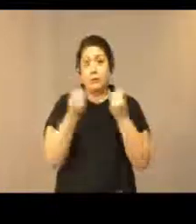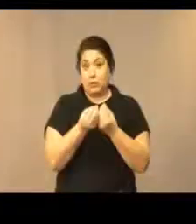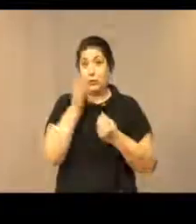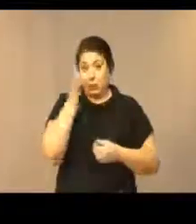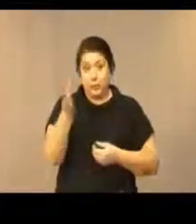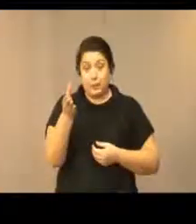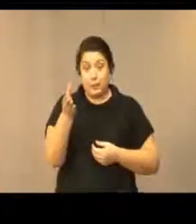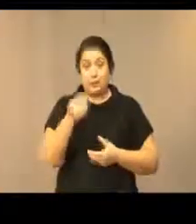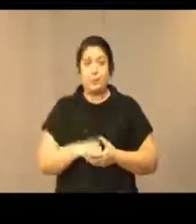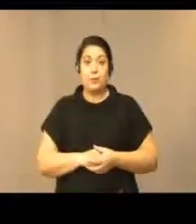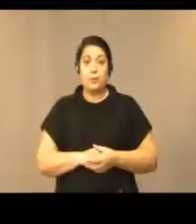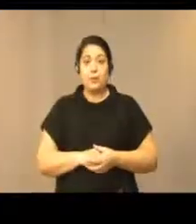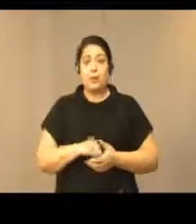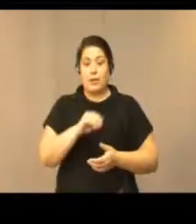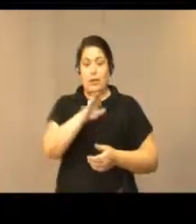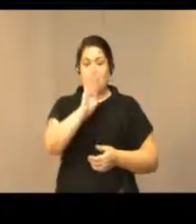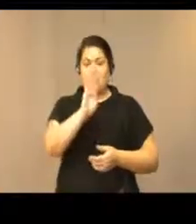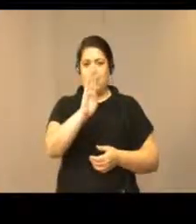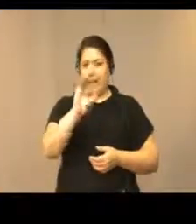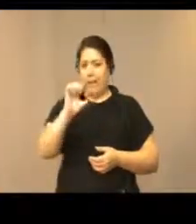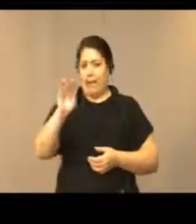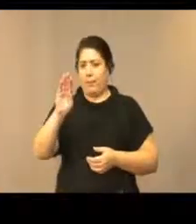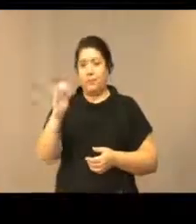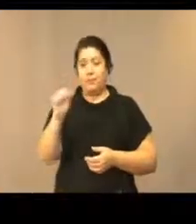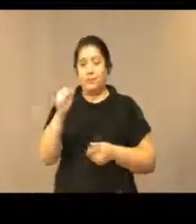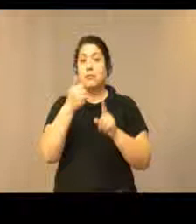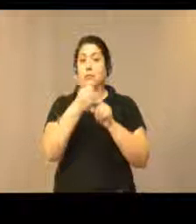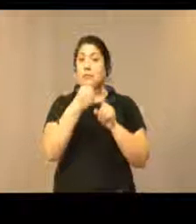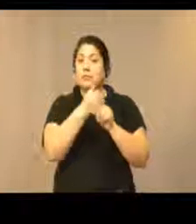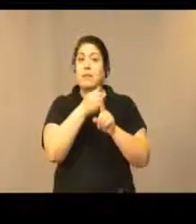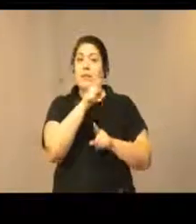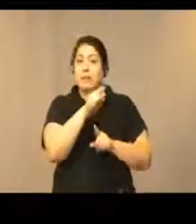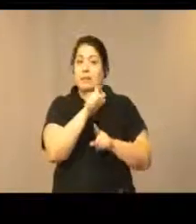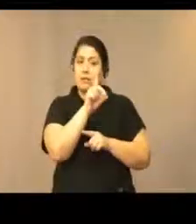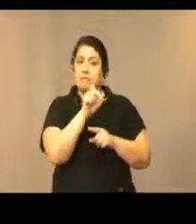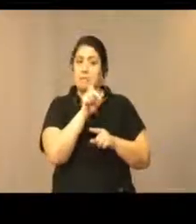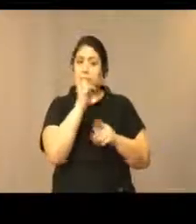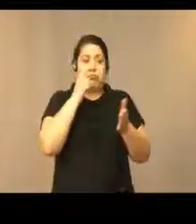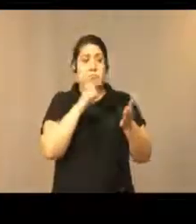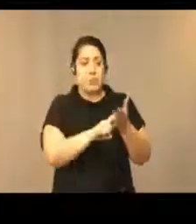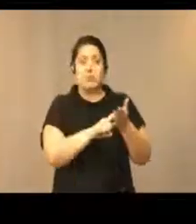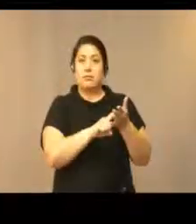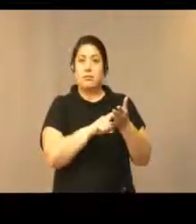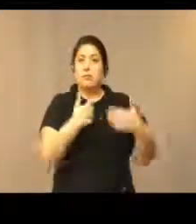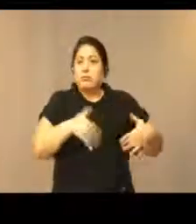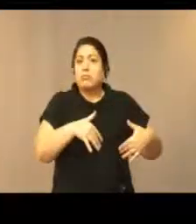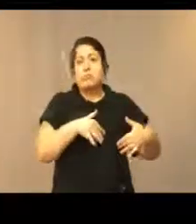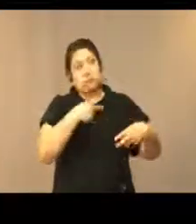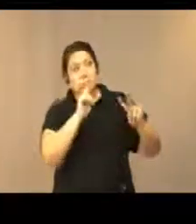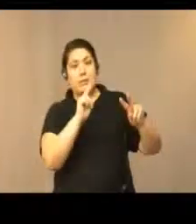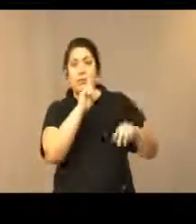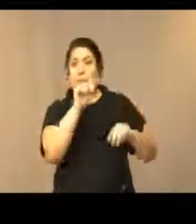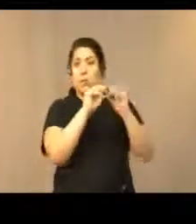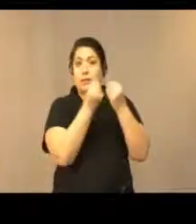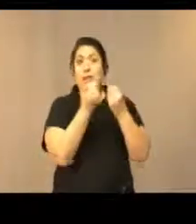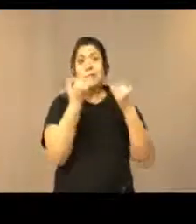do. BCANS is an award-winning Indigenous disability organization, and we celebrated our 25th